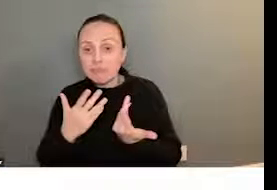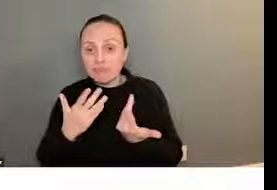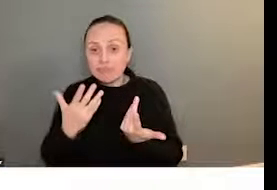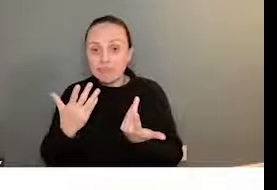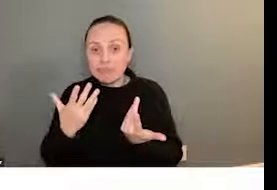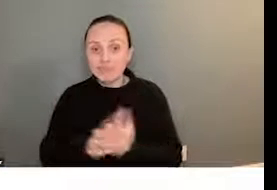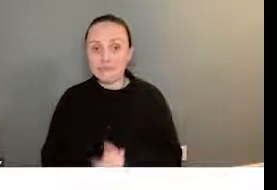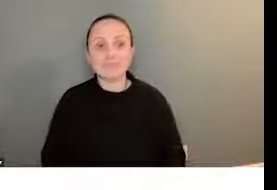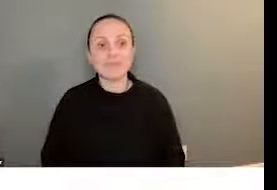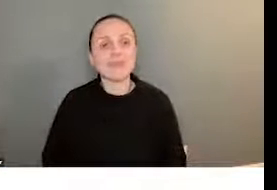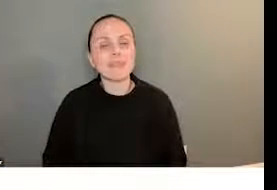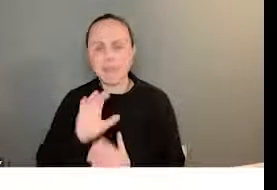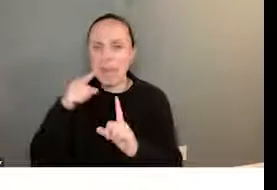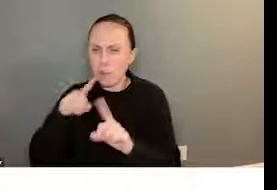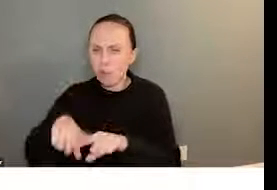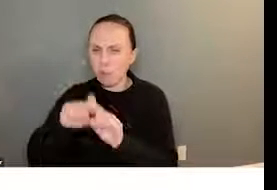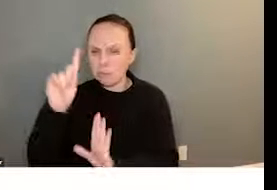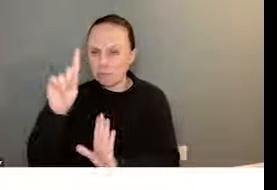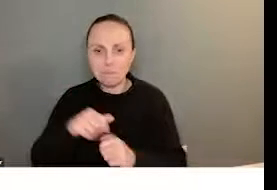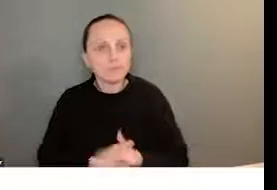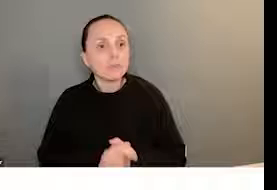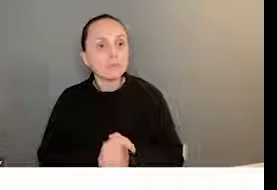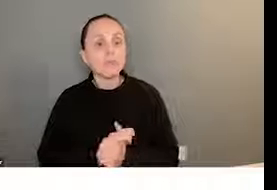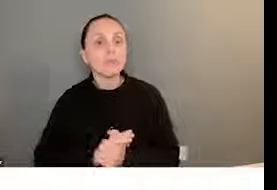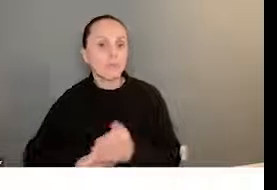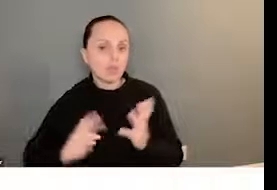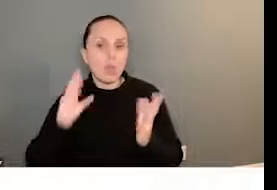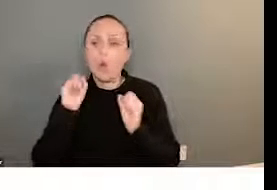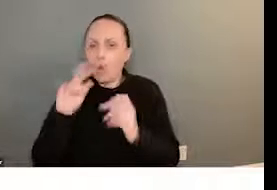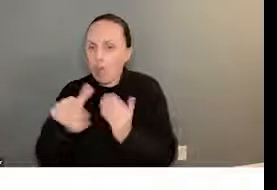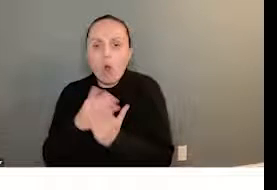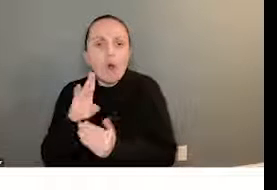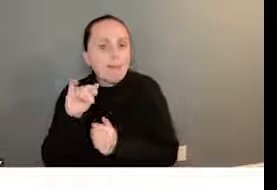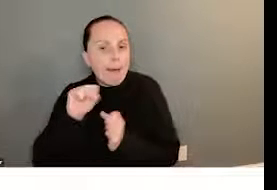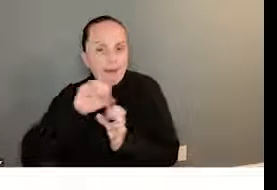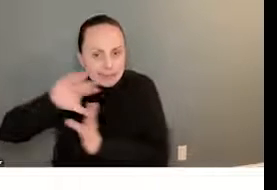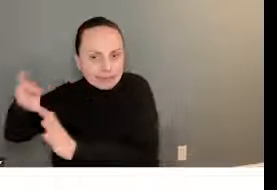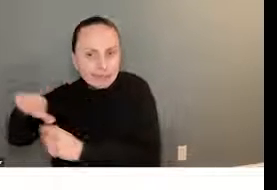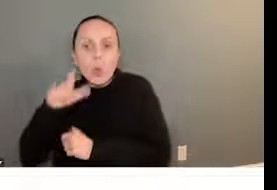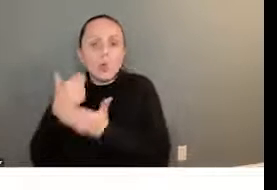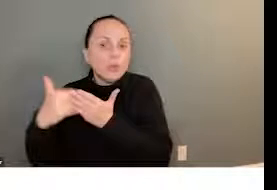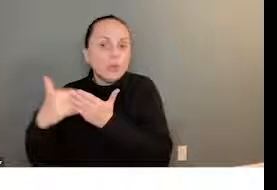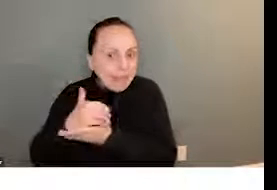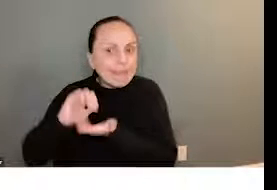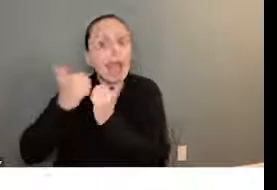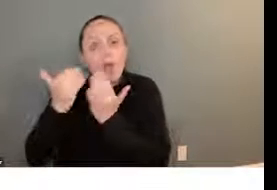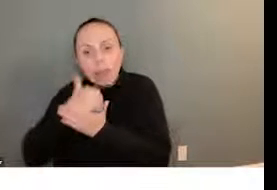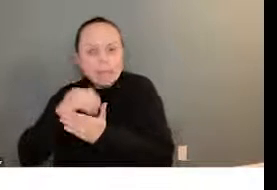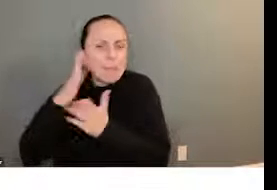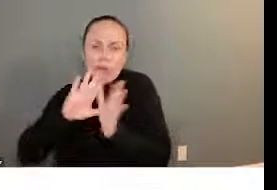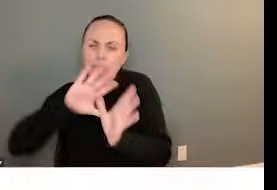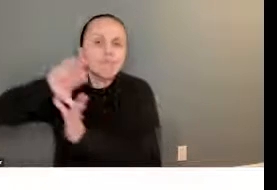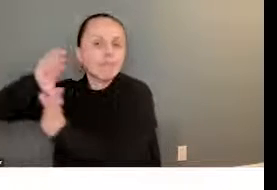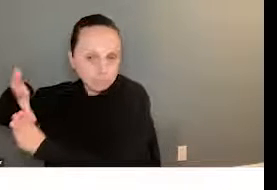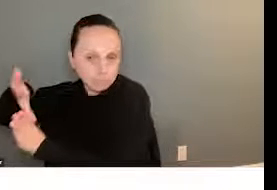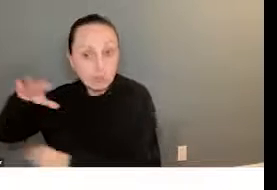bit. So let's say we just control for all of the bias and who's collecting the data and how they're collecting the data.